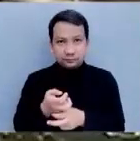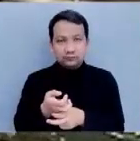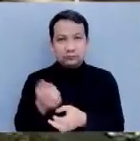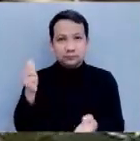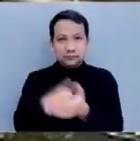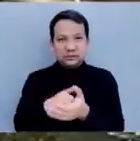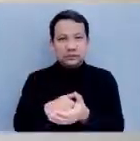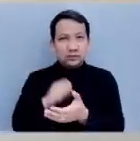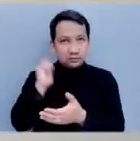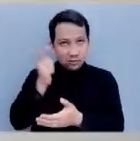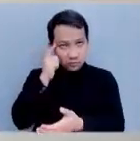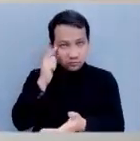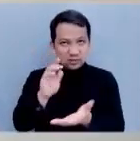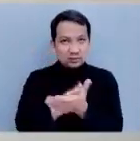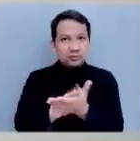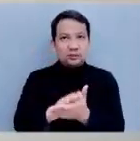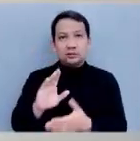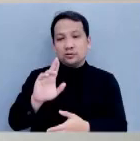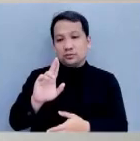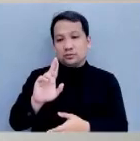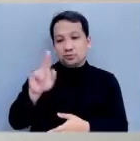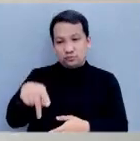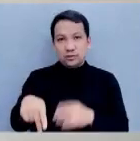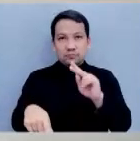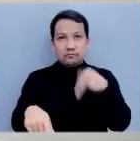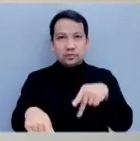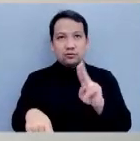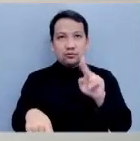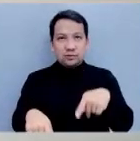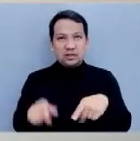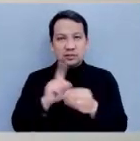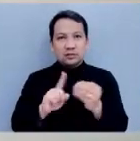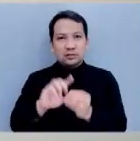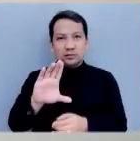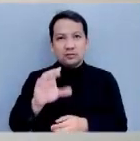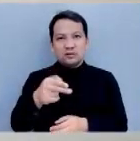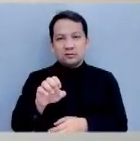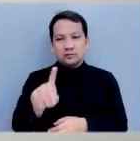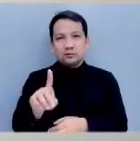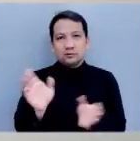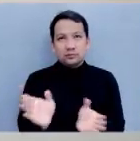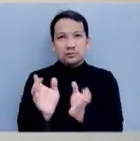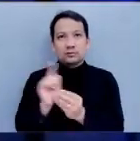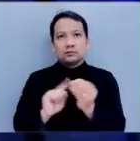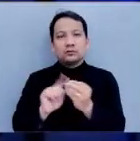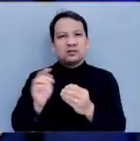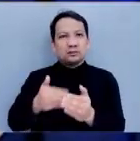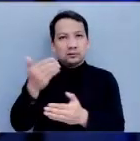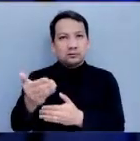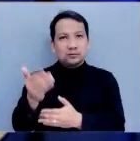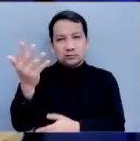state universities gaya ng UP at PUP, kaya plano ng CHED. We are pushing that for the next